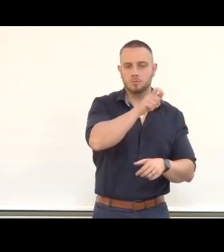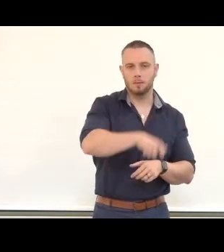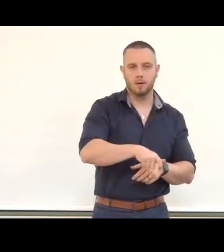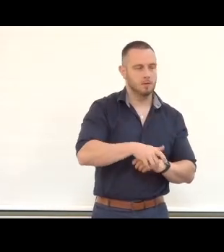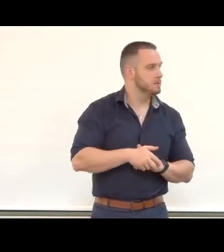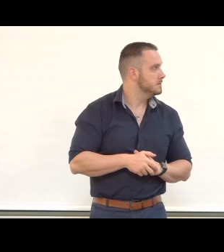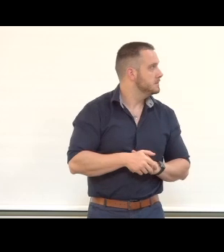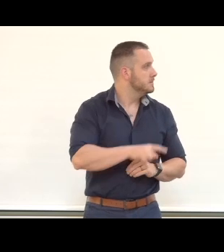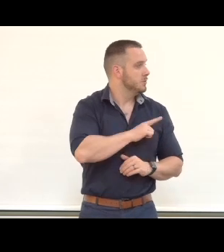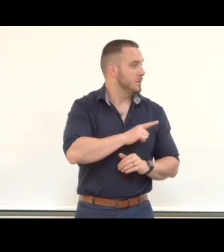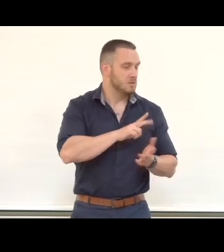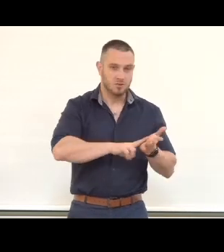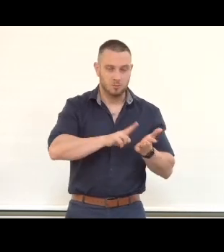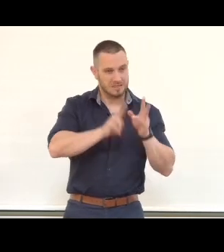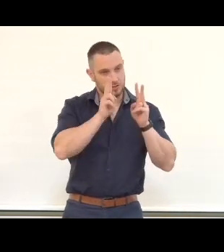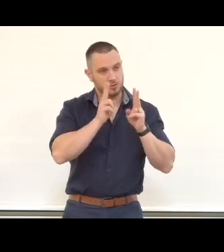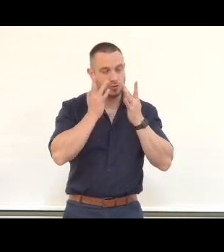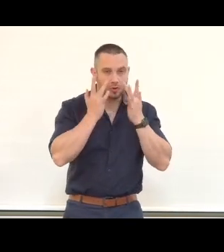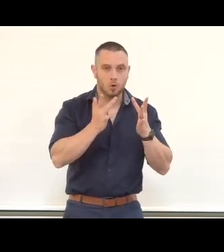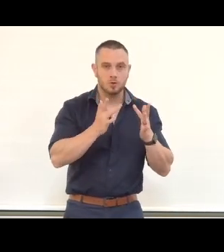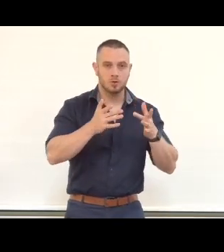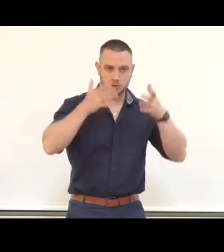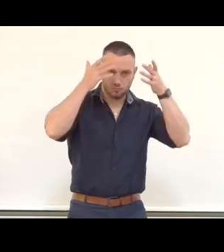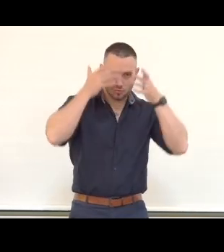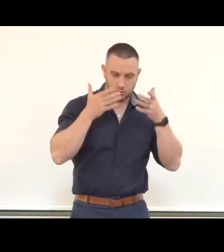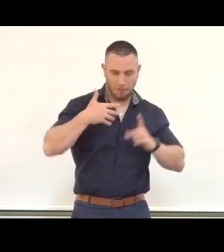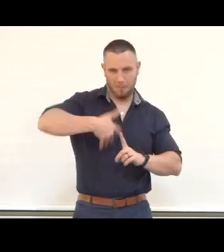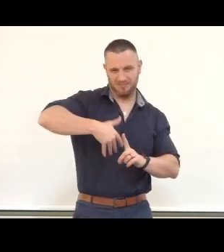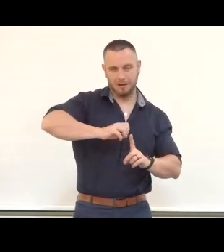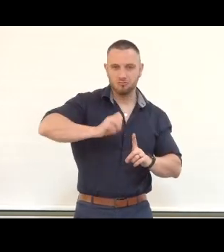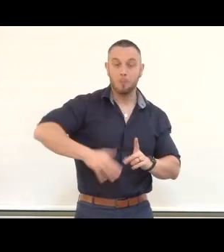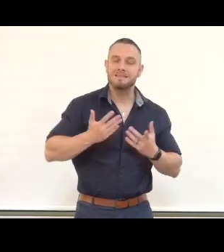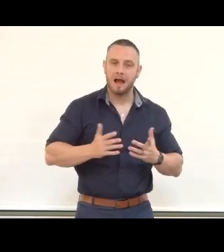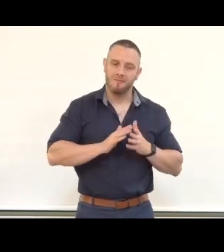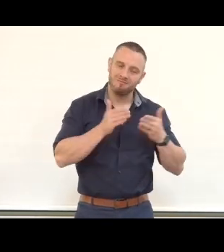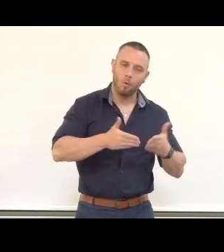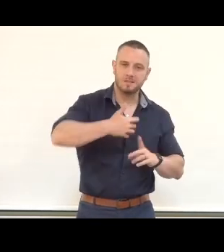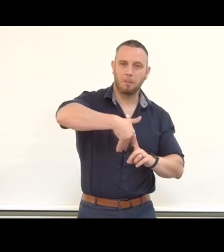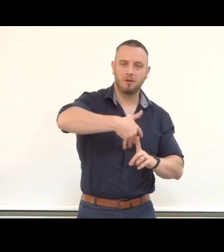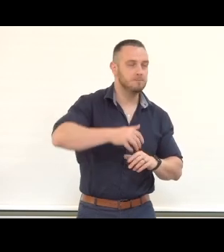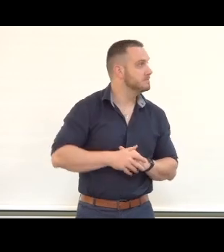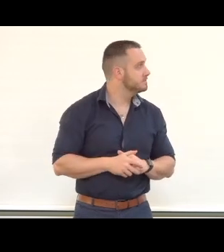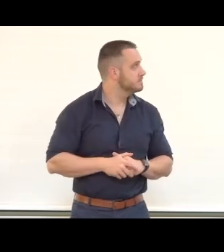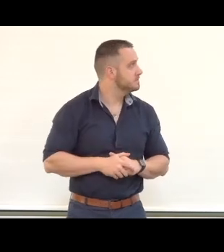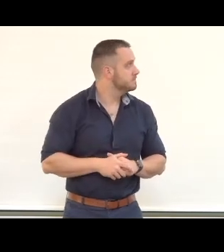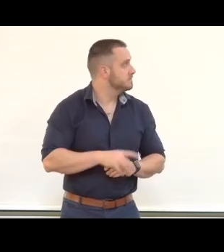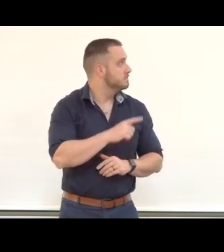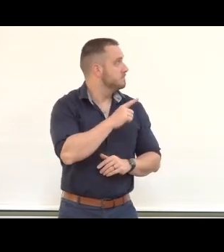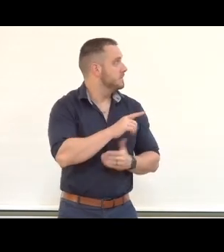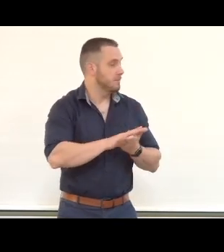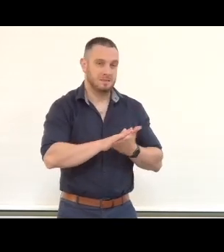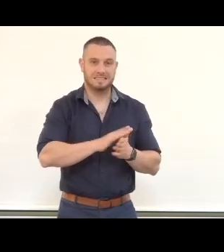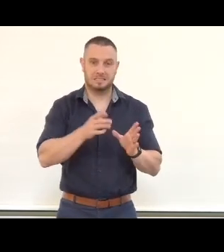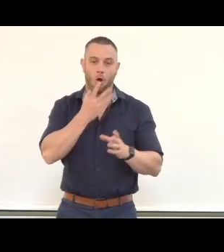usually just show the suited astronauts and not too much what's going on behind the scenes. Christian Schwarz as a safety, hence the